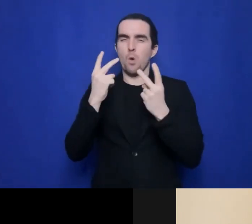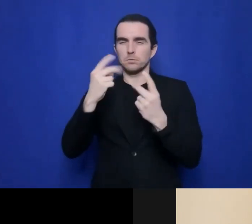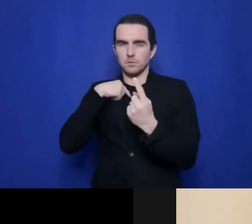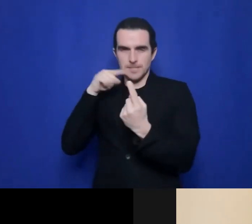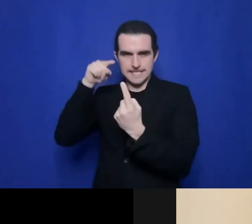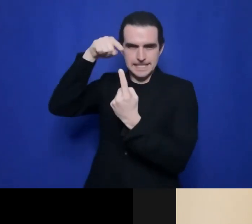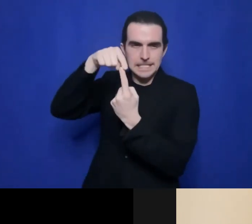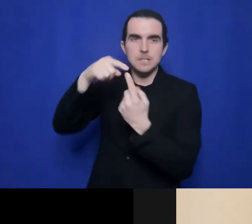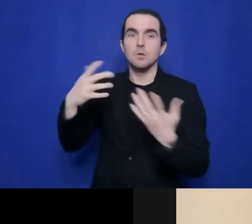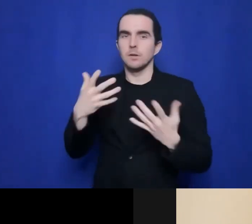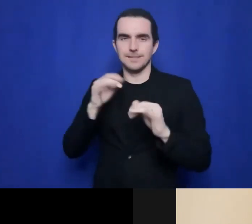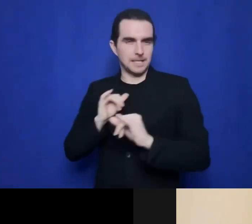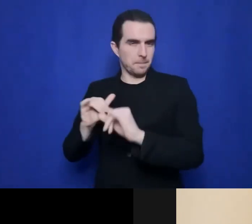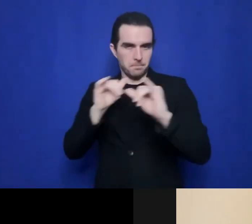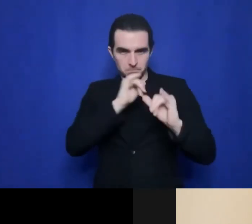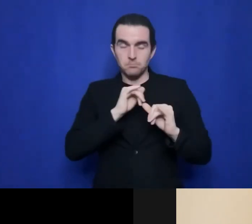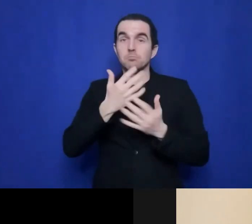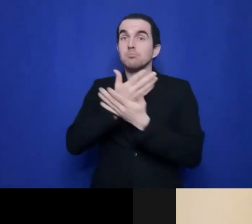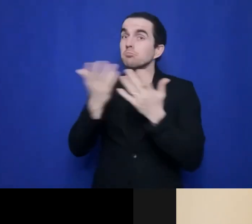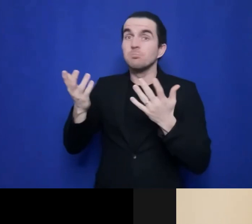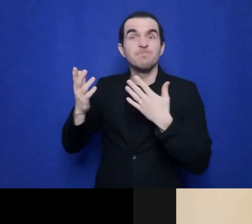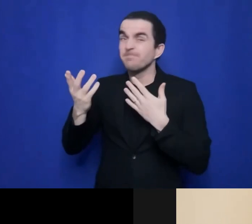can communicate in Spanish. Thank you, Rosario.